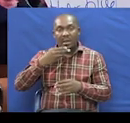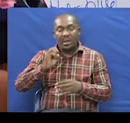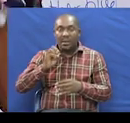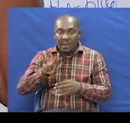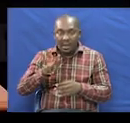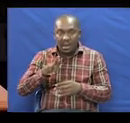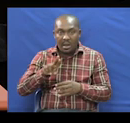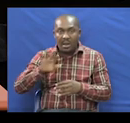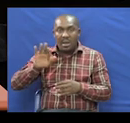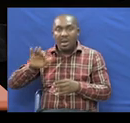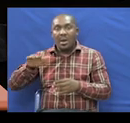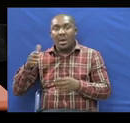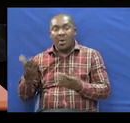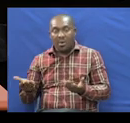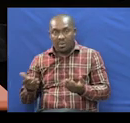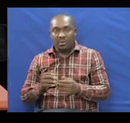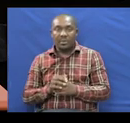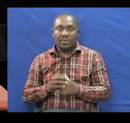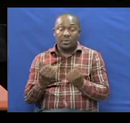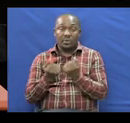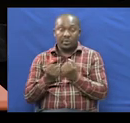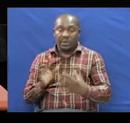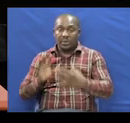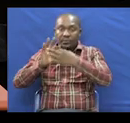that sentence one.